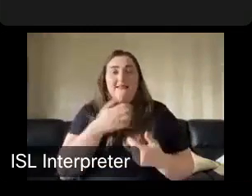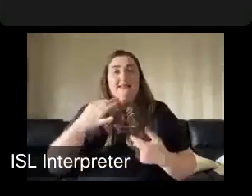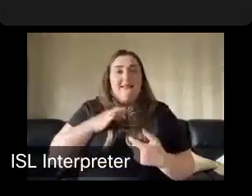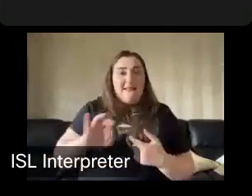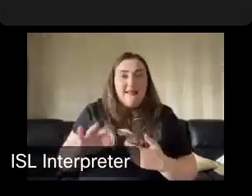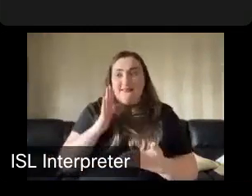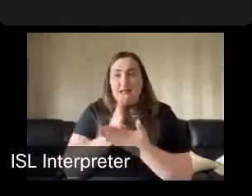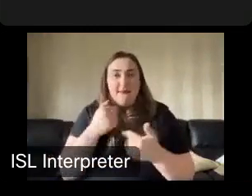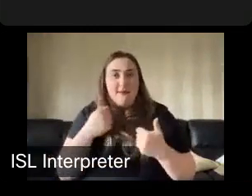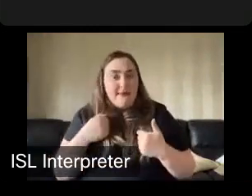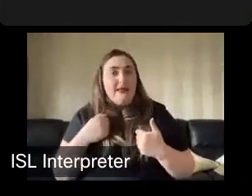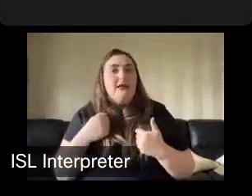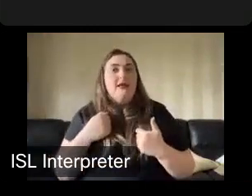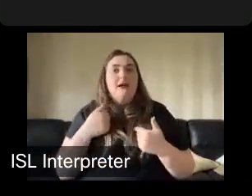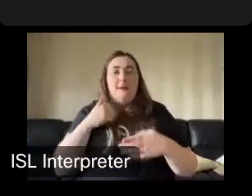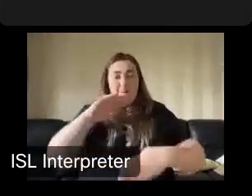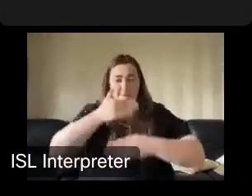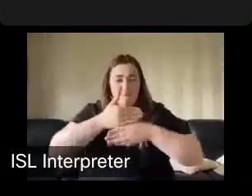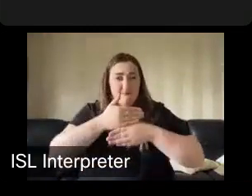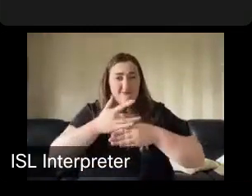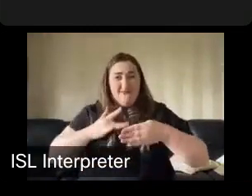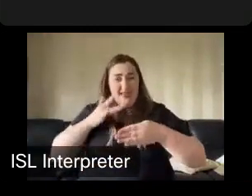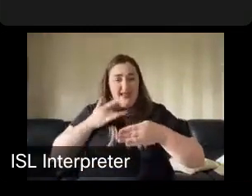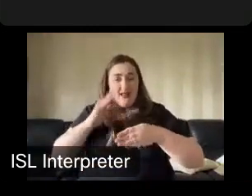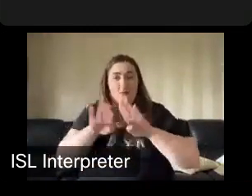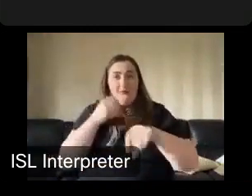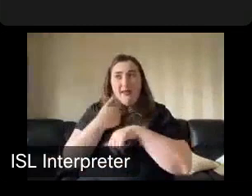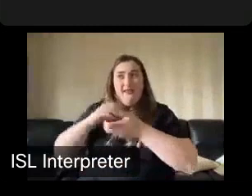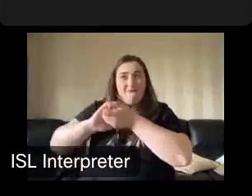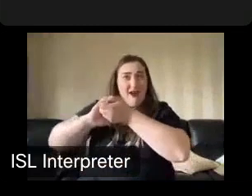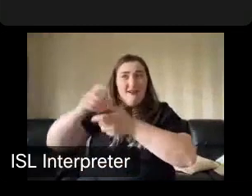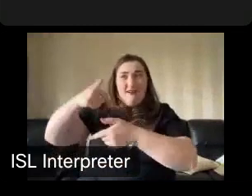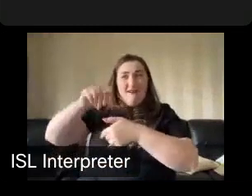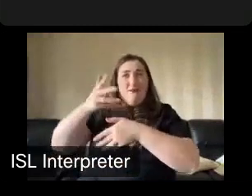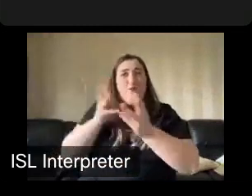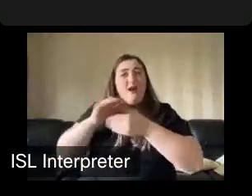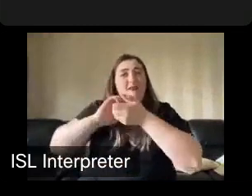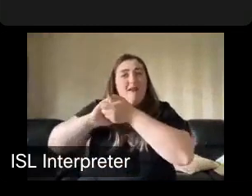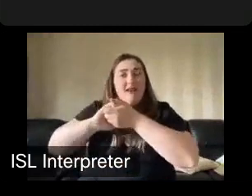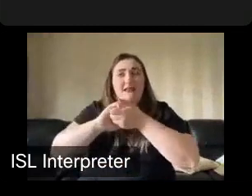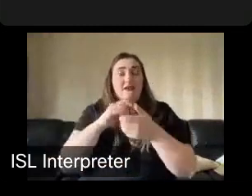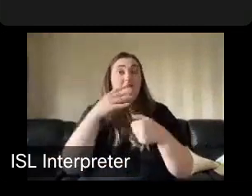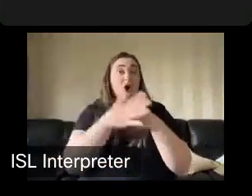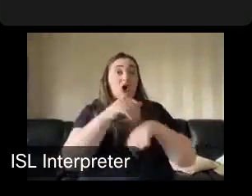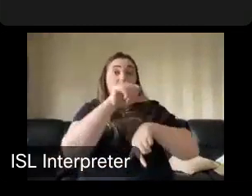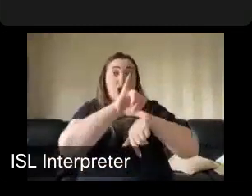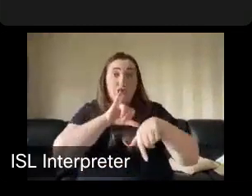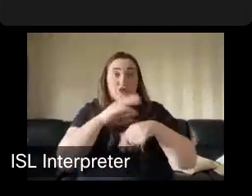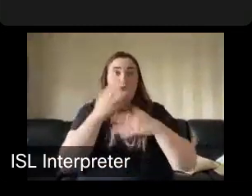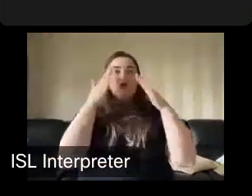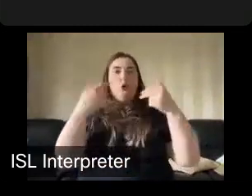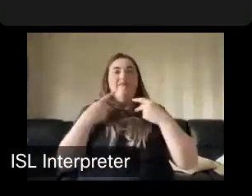in the way. There's barriers out there with my peers. You know, for surgeons, showing vulnerability is